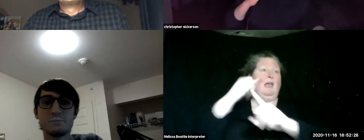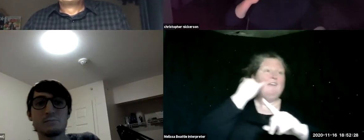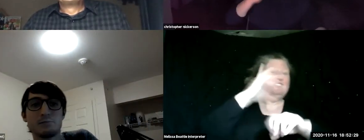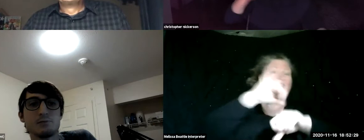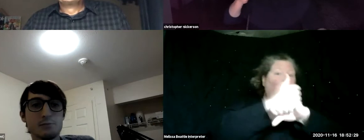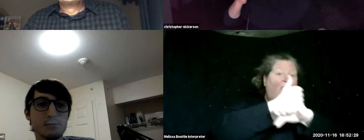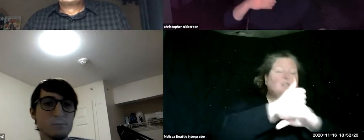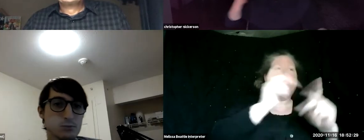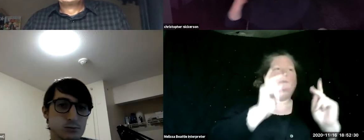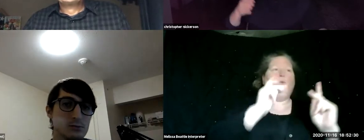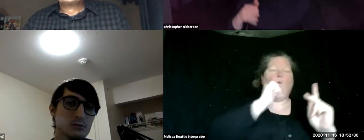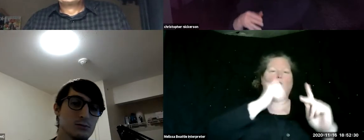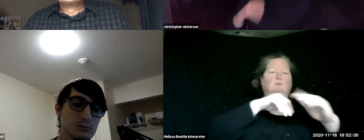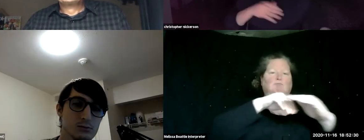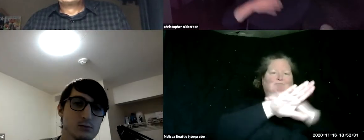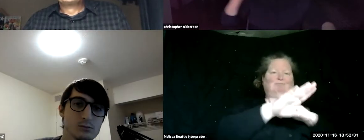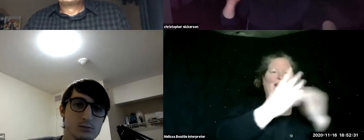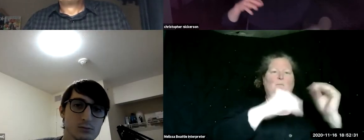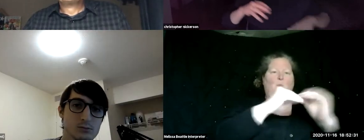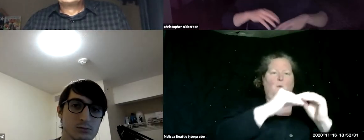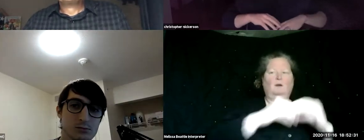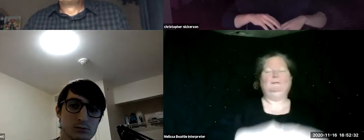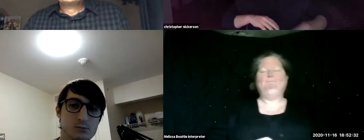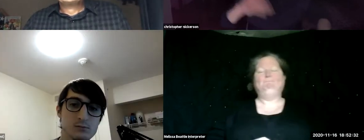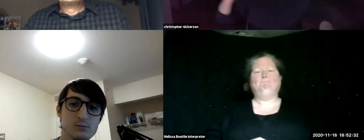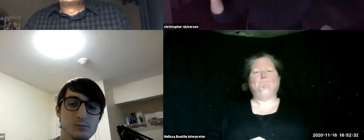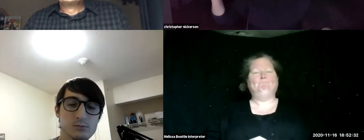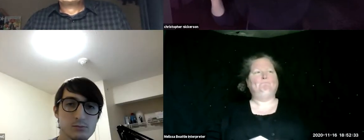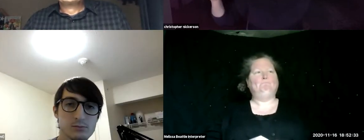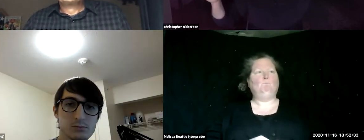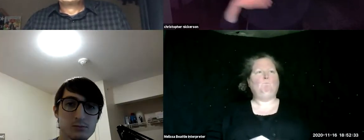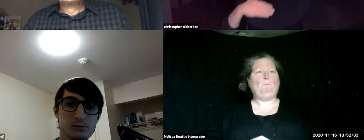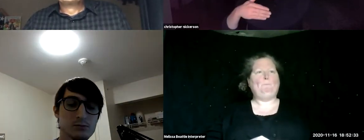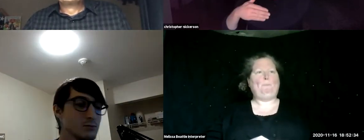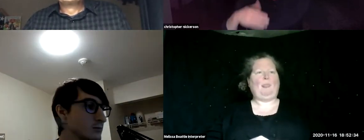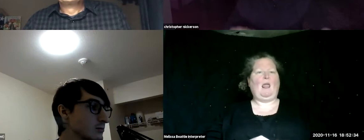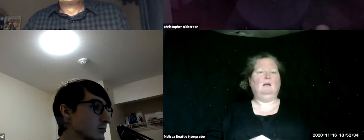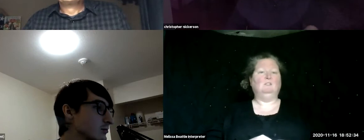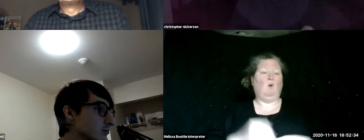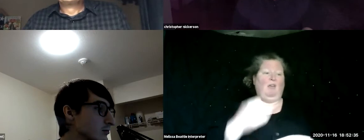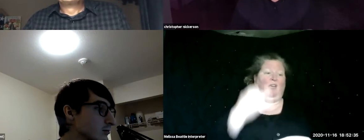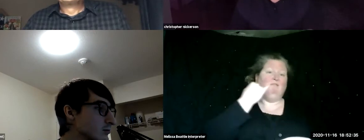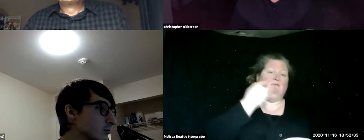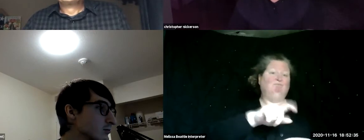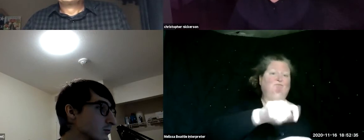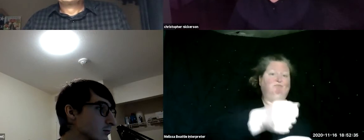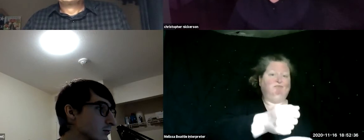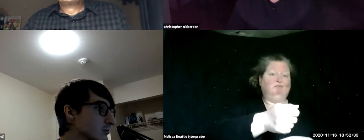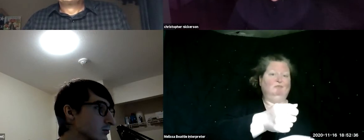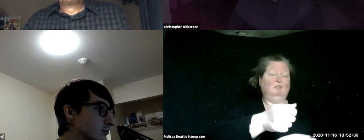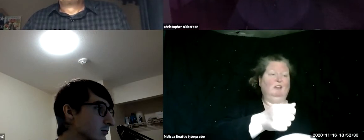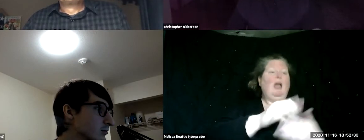I am one level or one turn or empirically, like by a factor, more secure than I was. And I think that